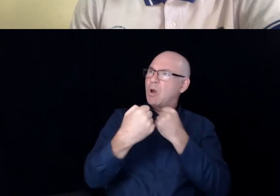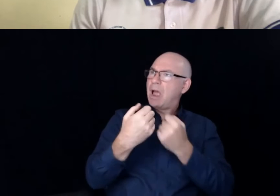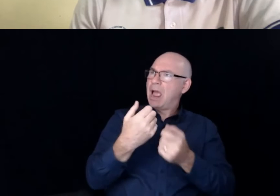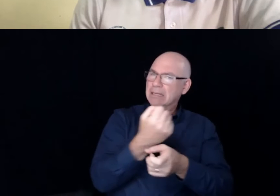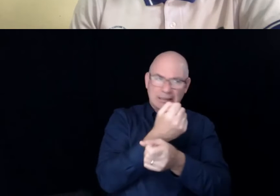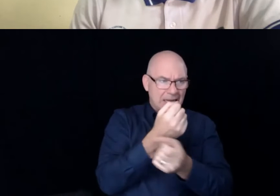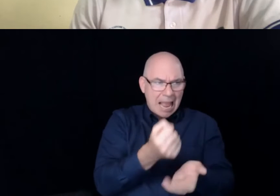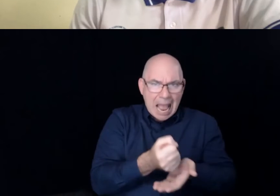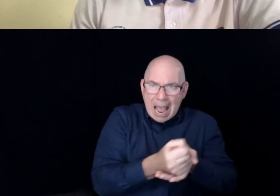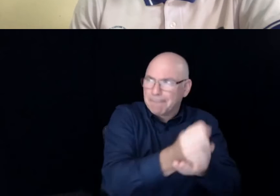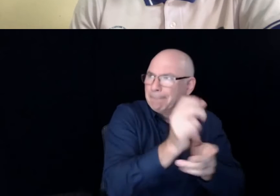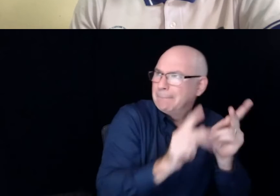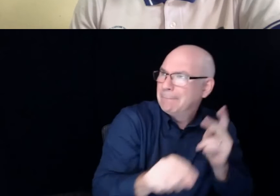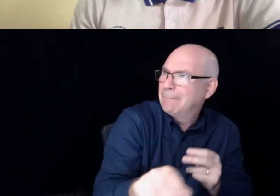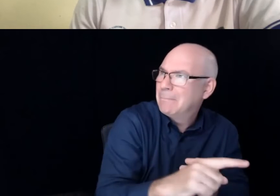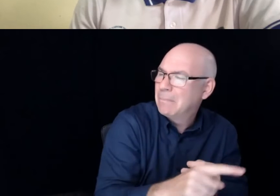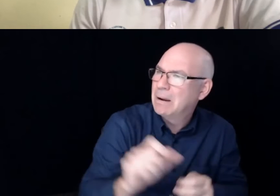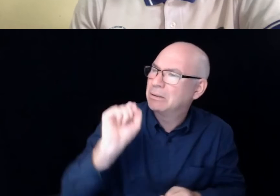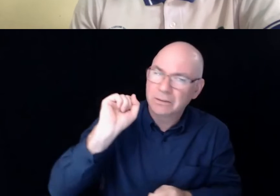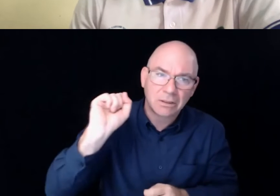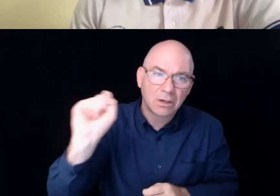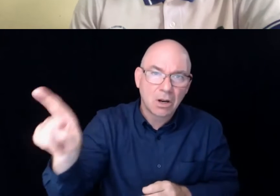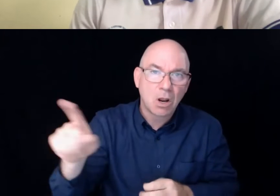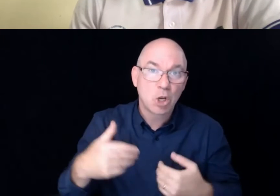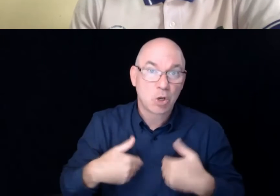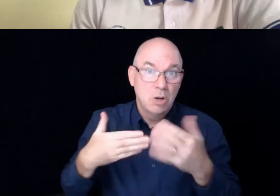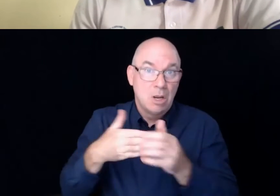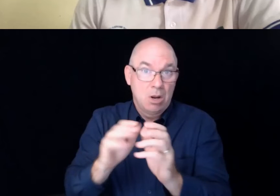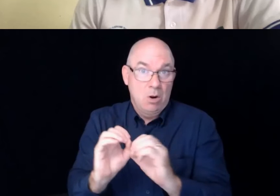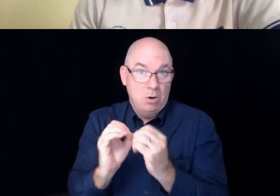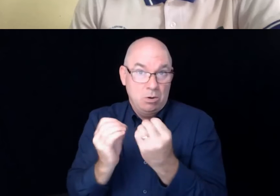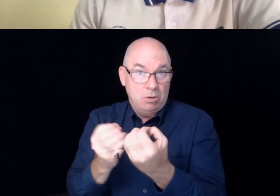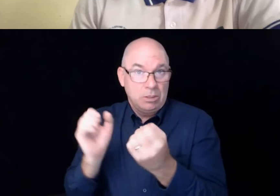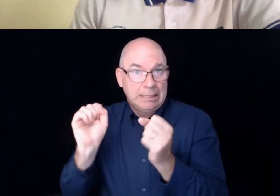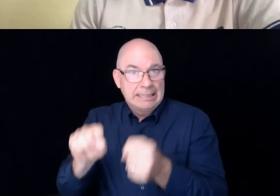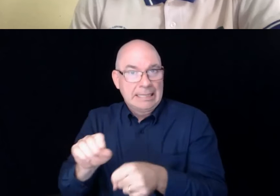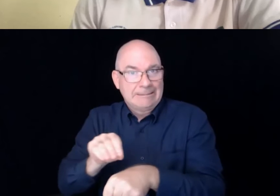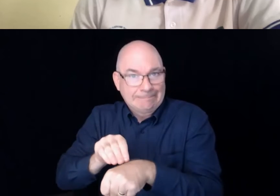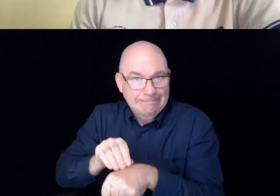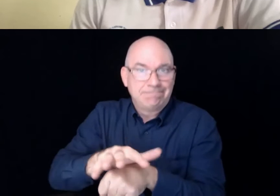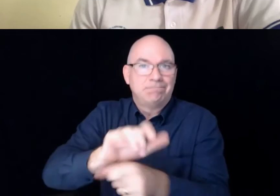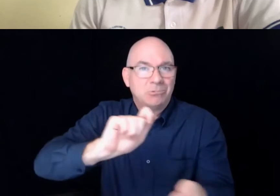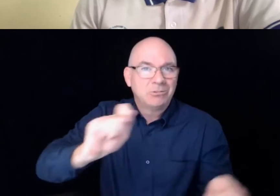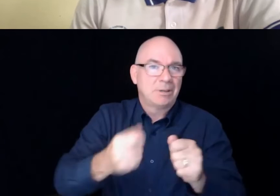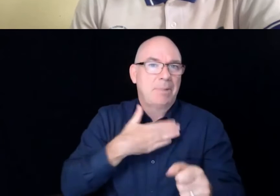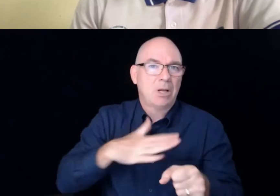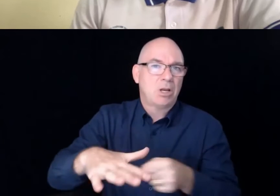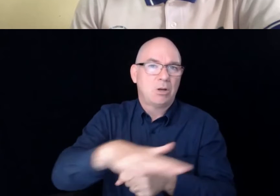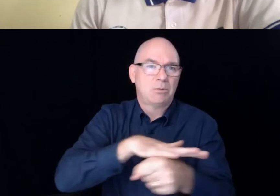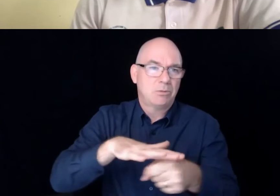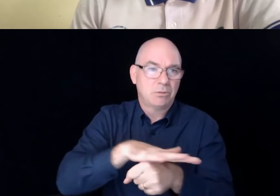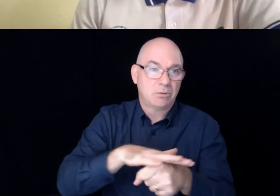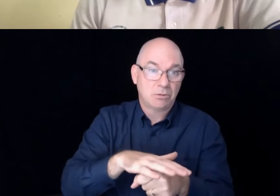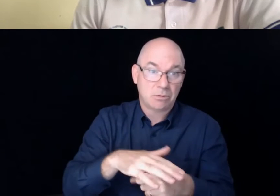question is on how we can boost youth-led organizations to impact change in our local communities. And I'm